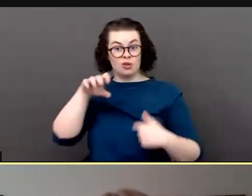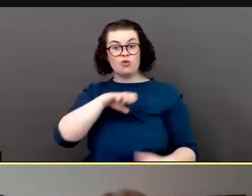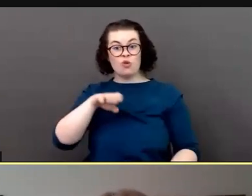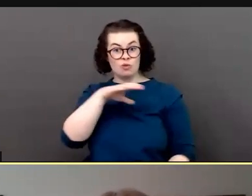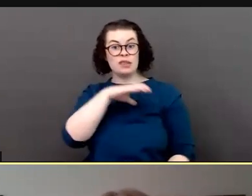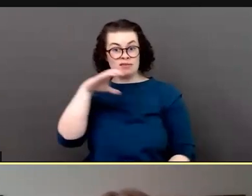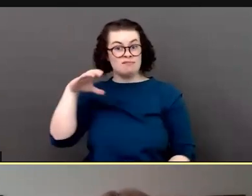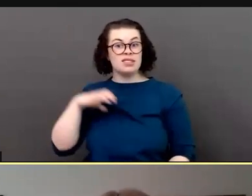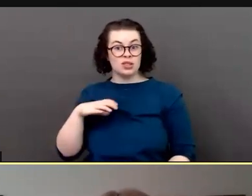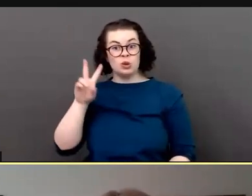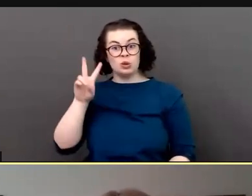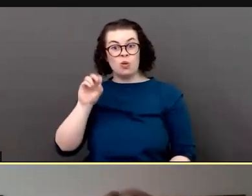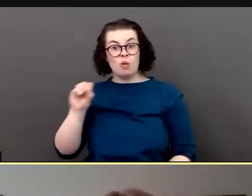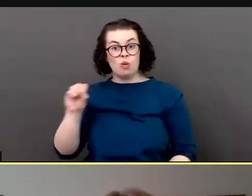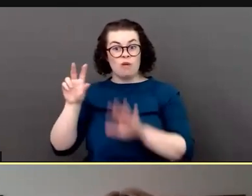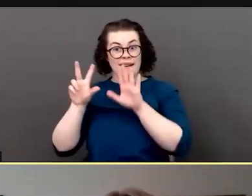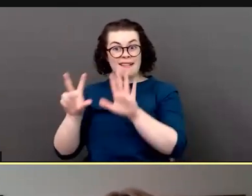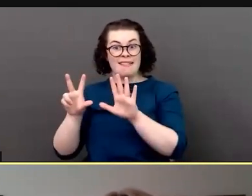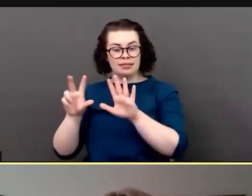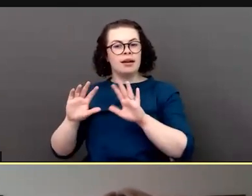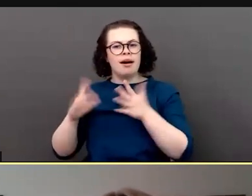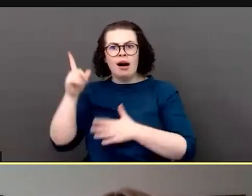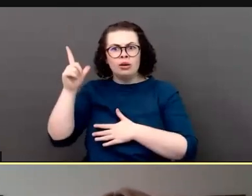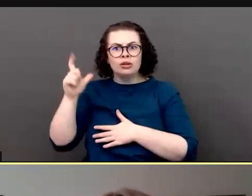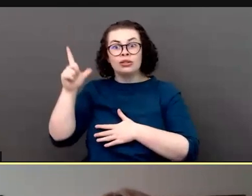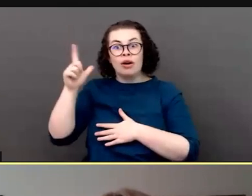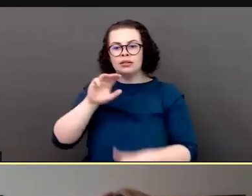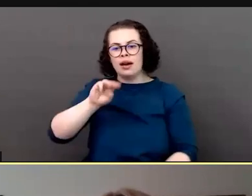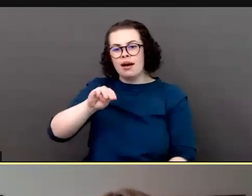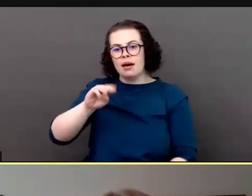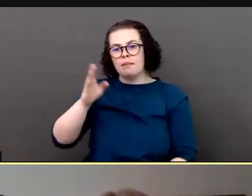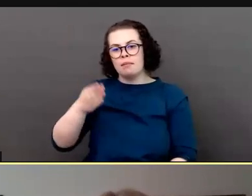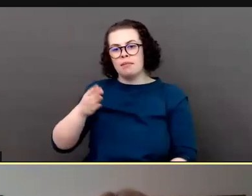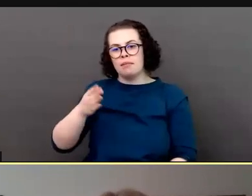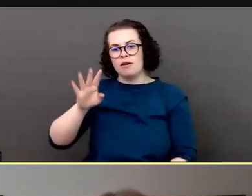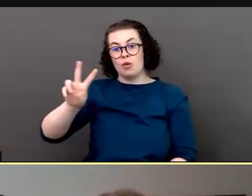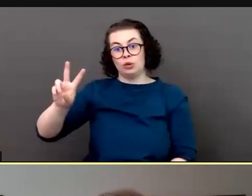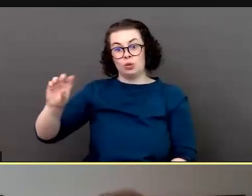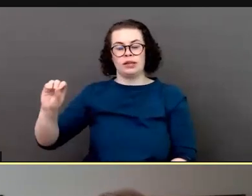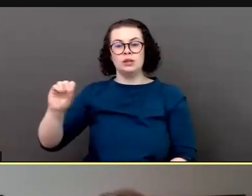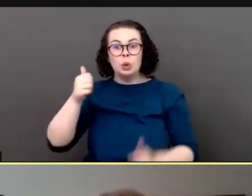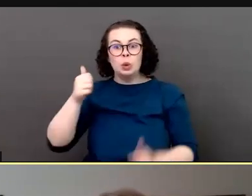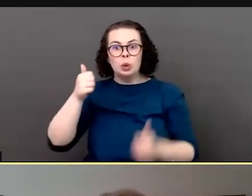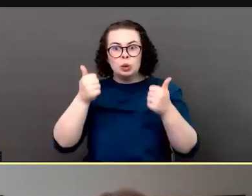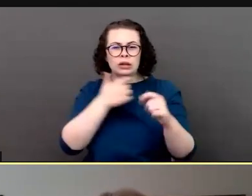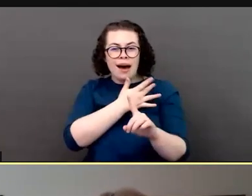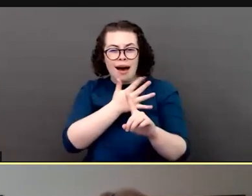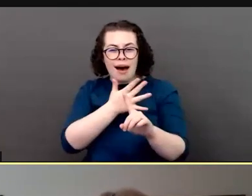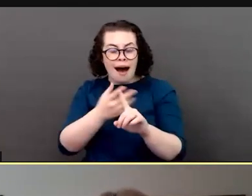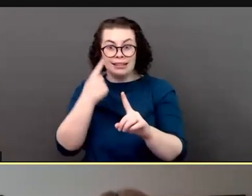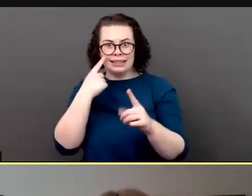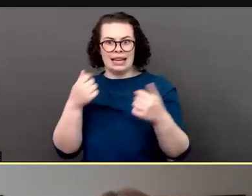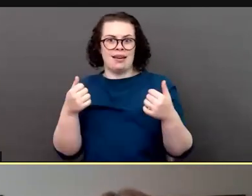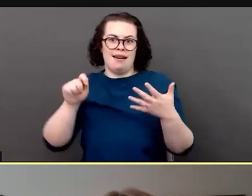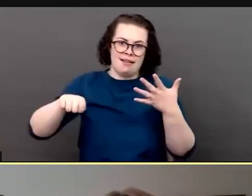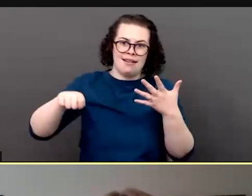number 2020. This also adds to the celebration of the adoption of our